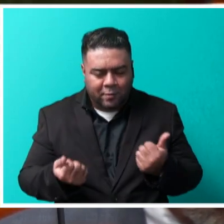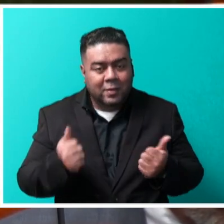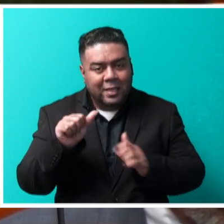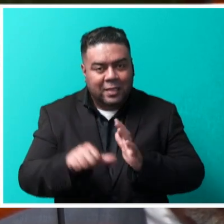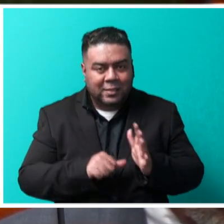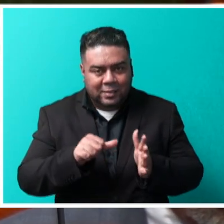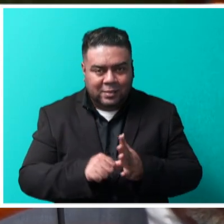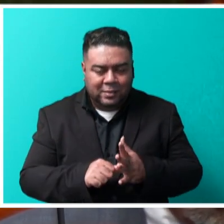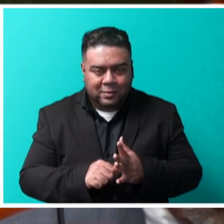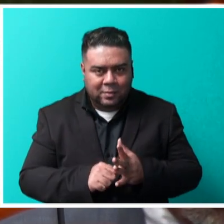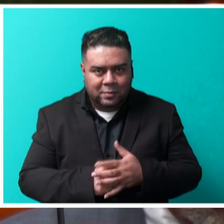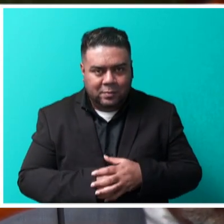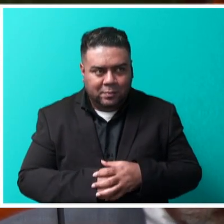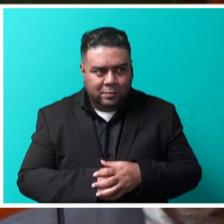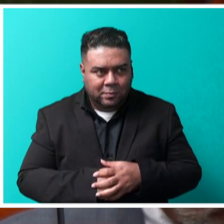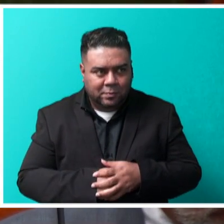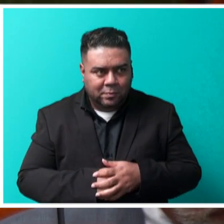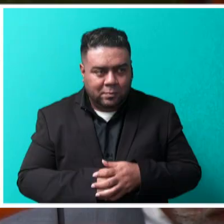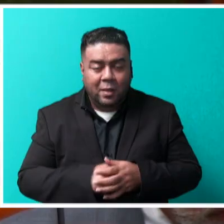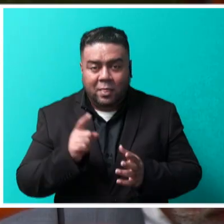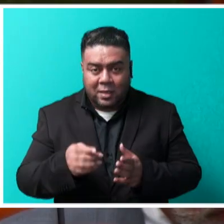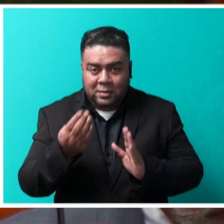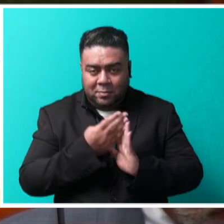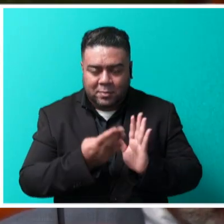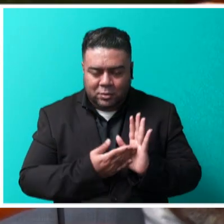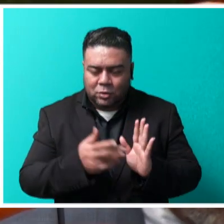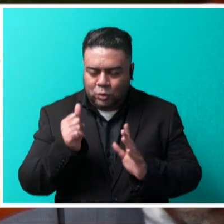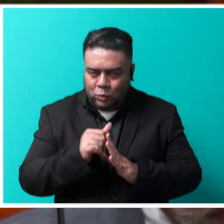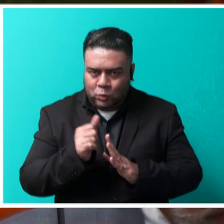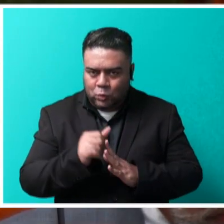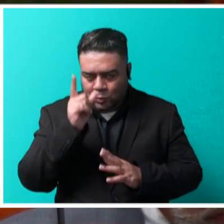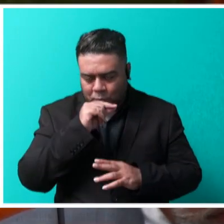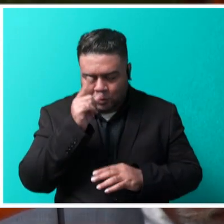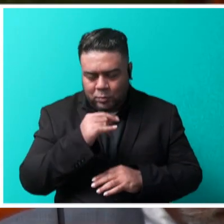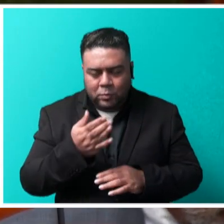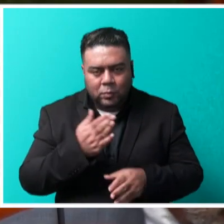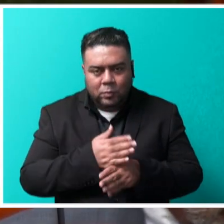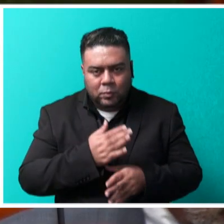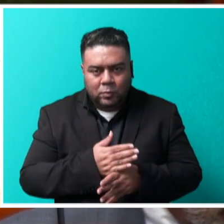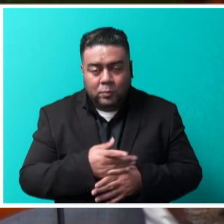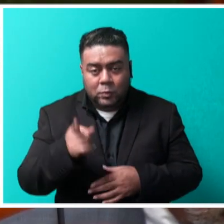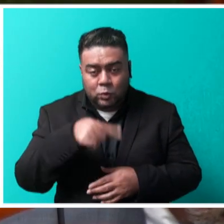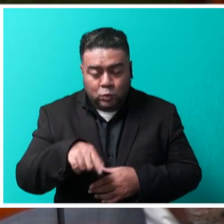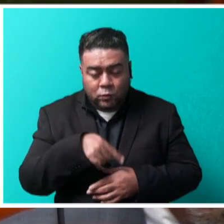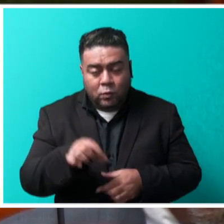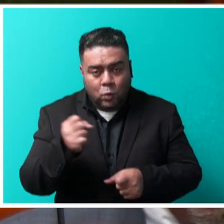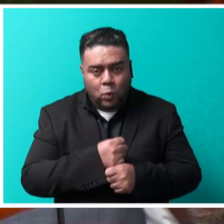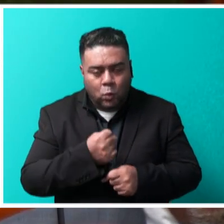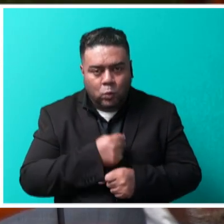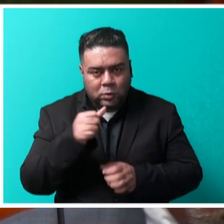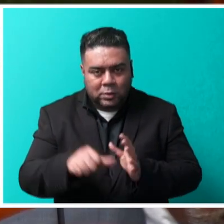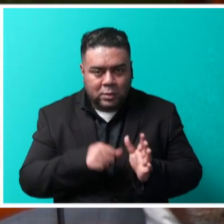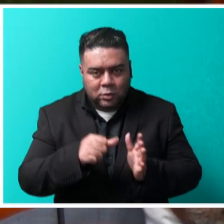infrastructure across the country, Mr. Speaker. This budget also enables us to commence work on replacing the Suva Golden Age home, which